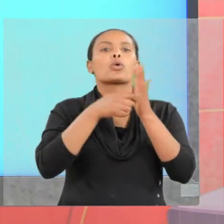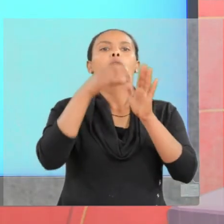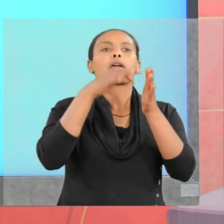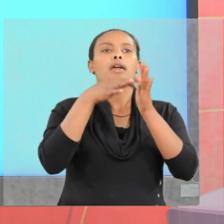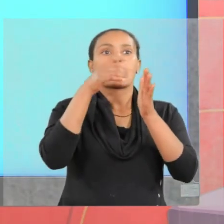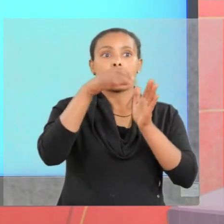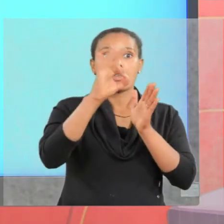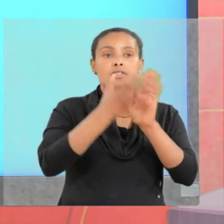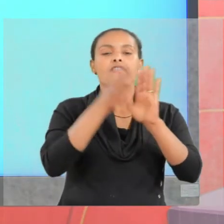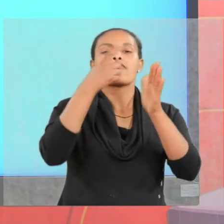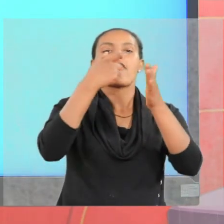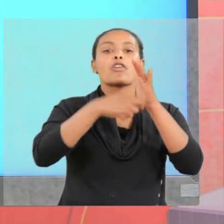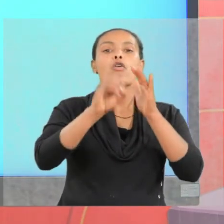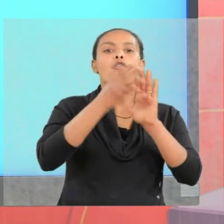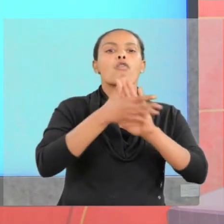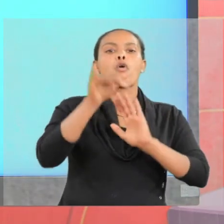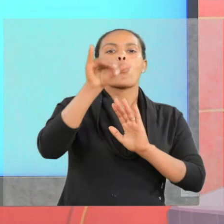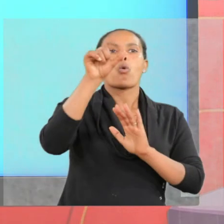of Y,